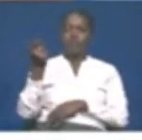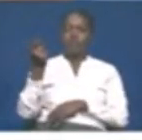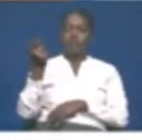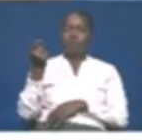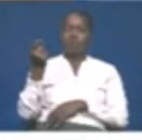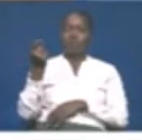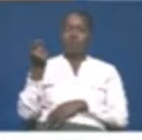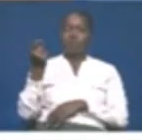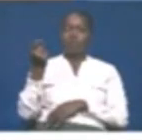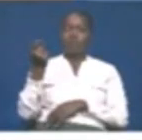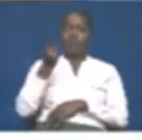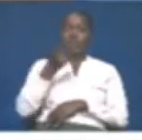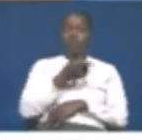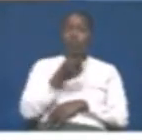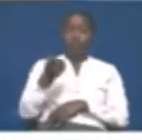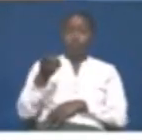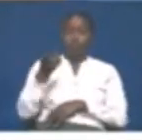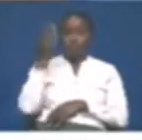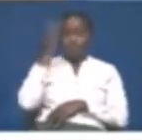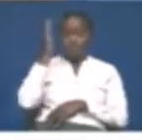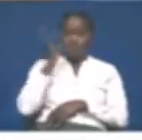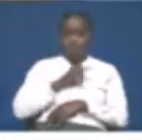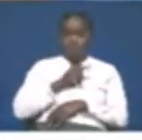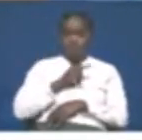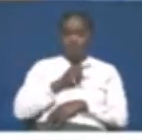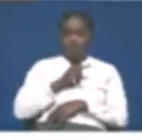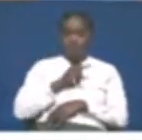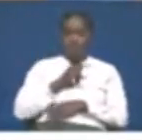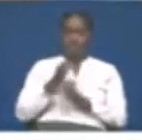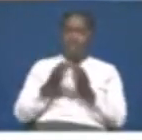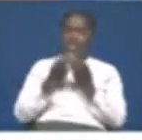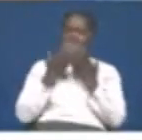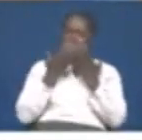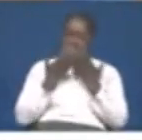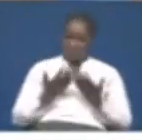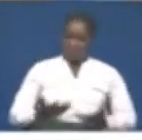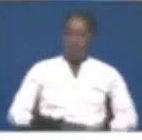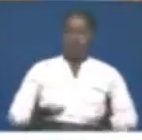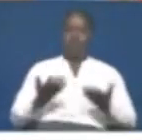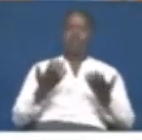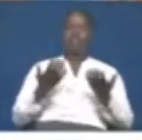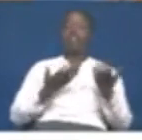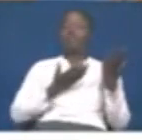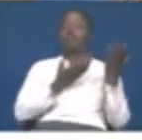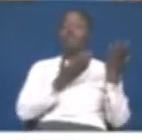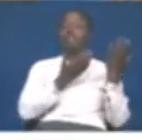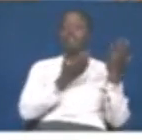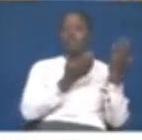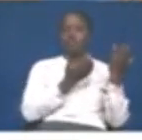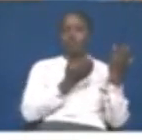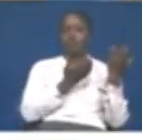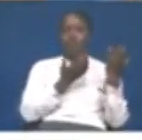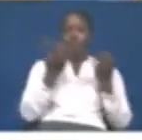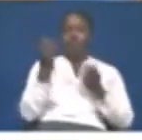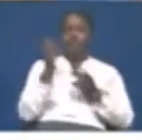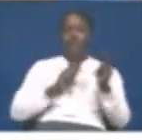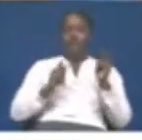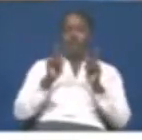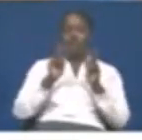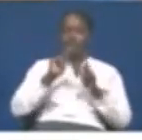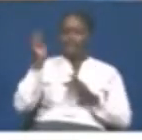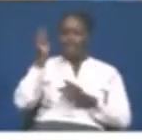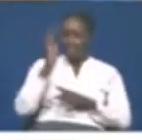As you are aware, there is huge expectation by the people of Kenya. I have